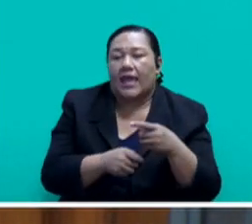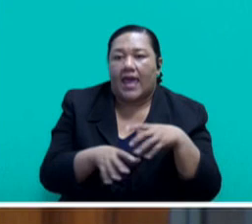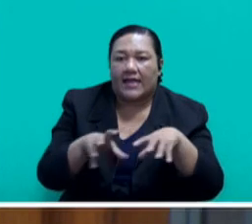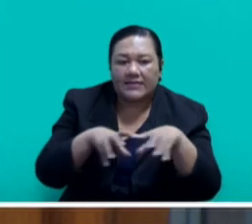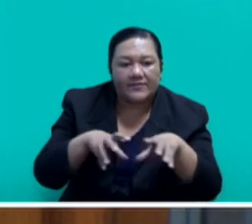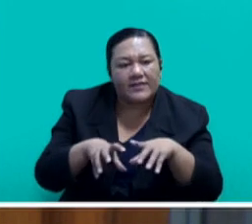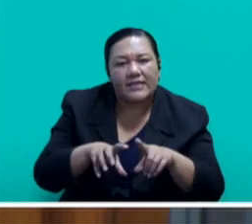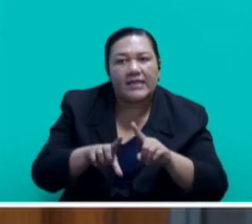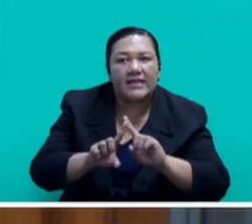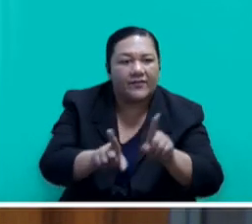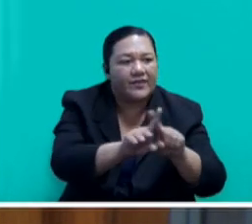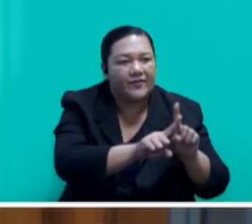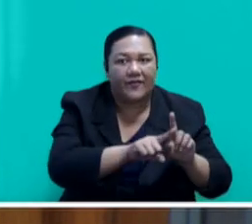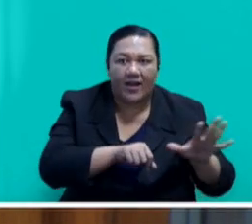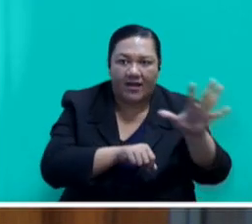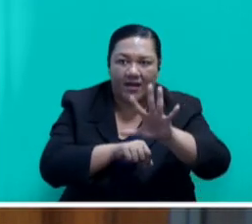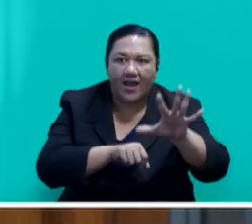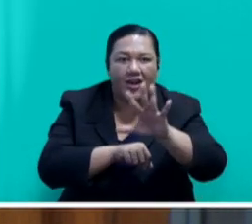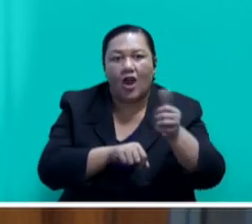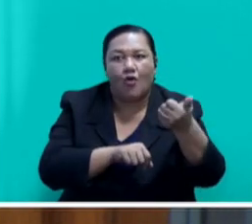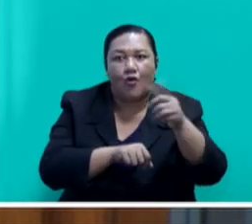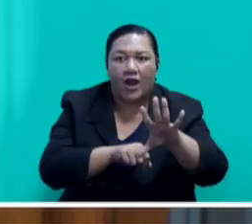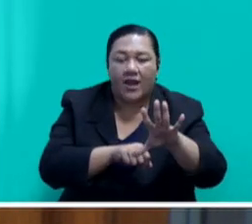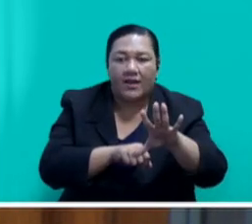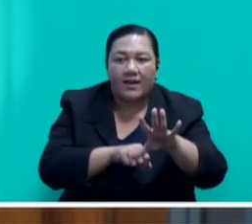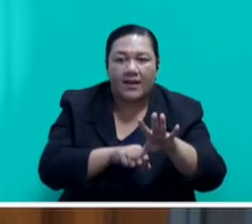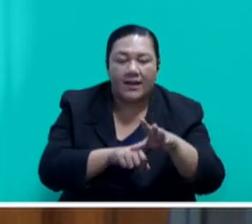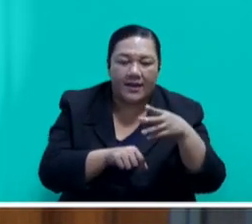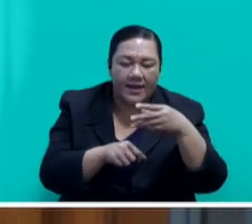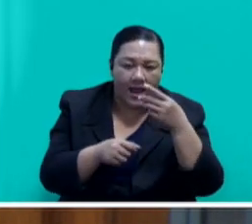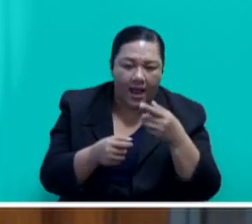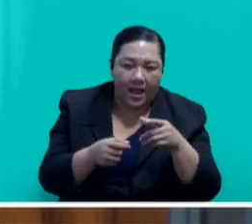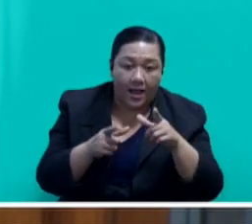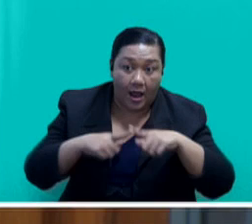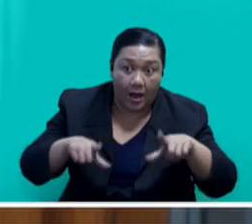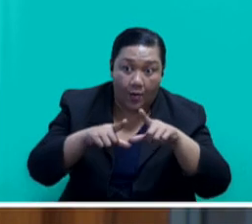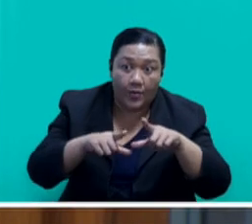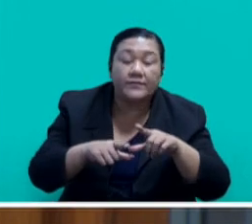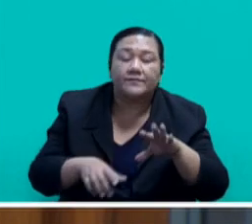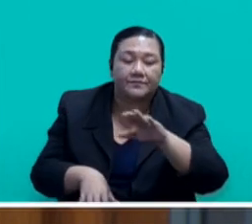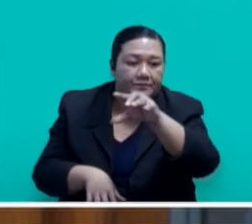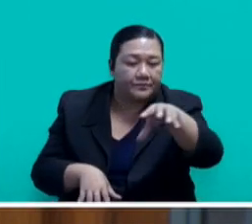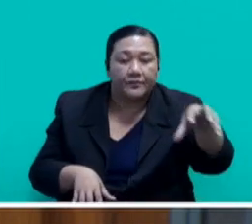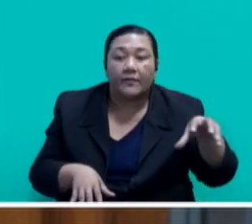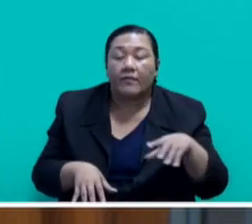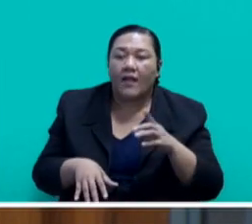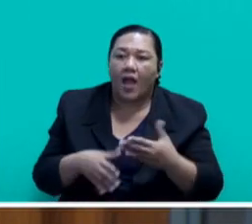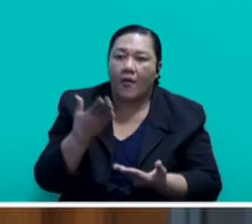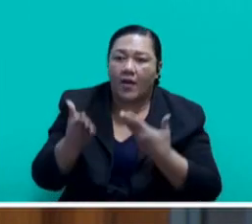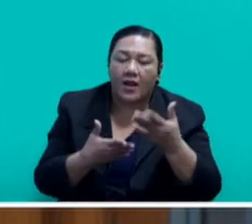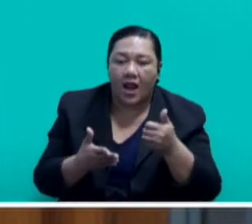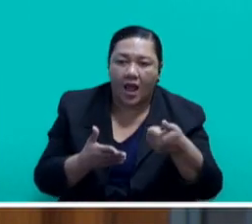areas. The Ministry will develop a framework for awarding of fishes, award and allowances to